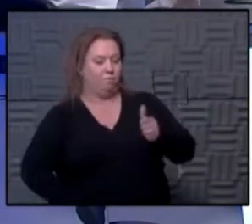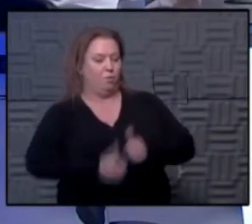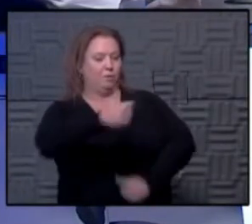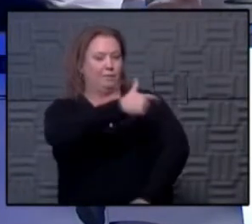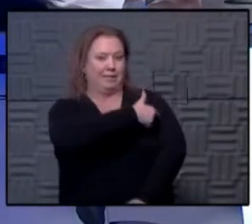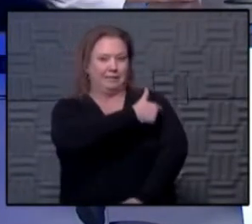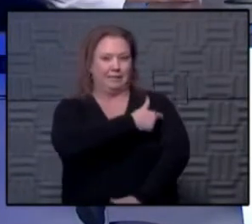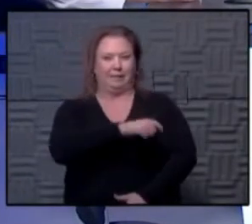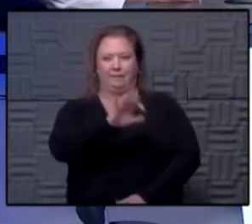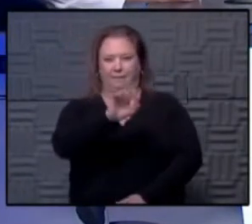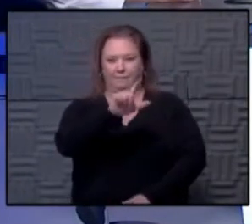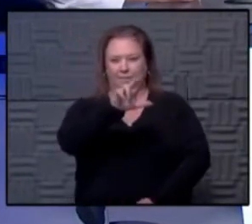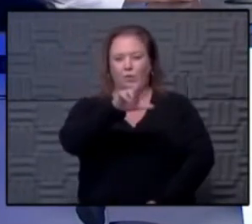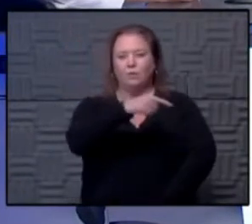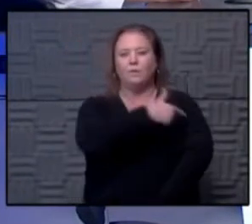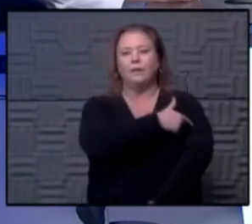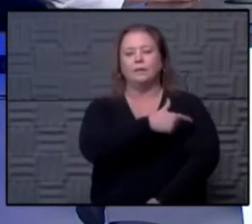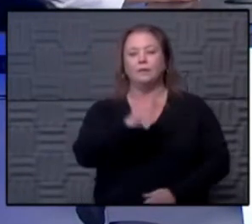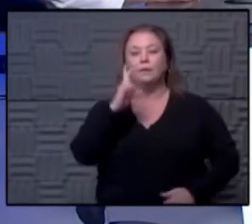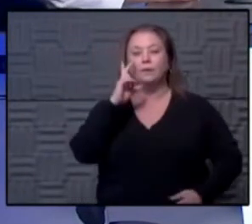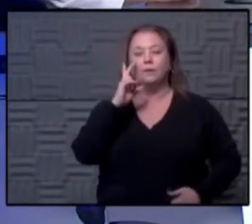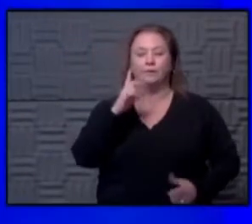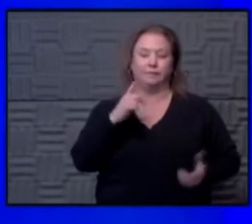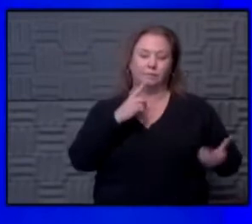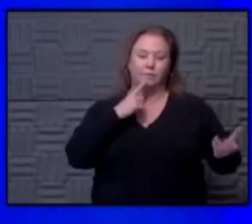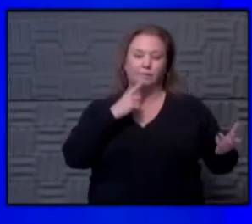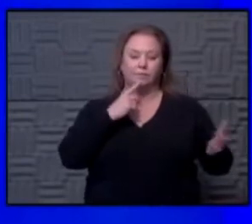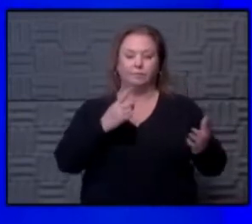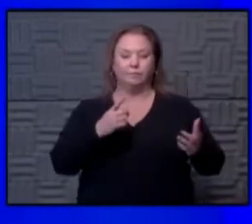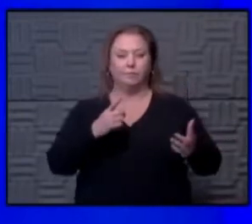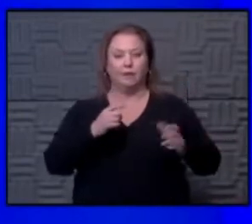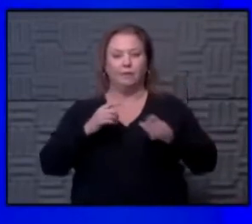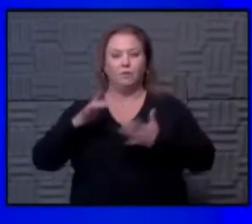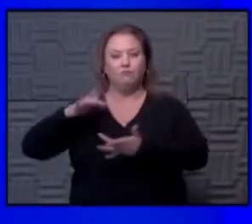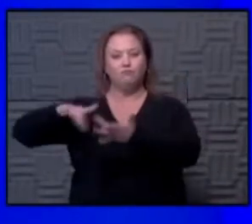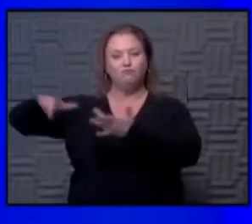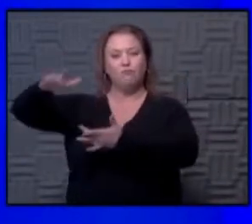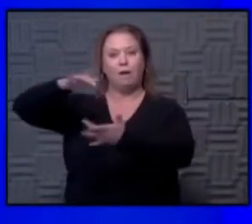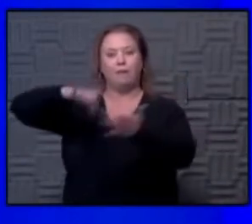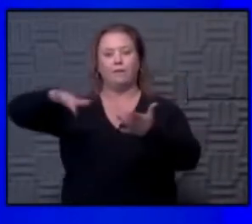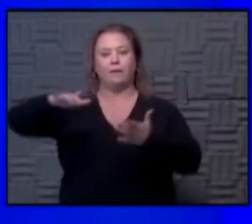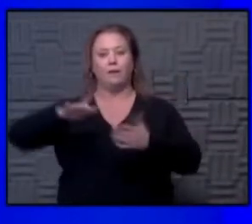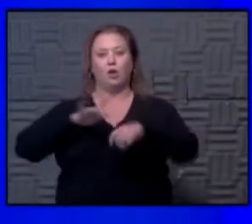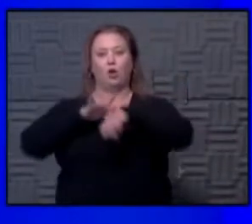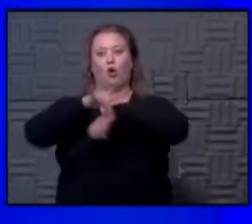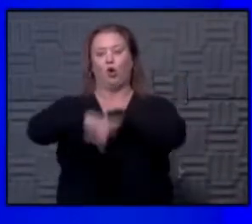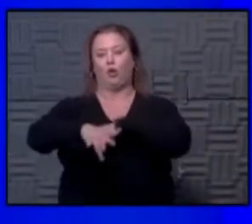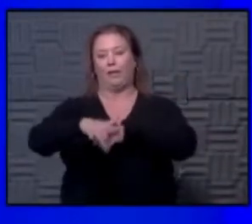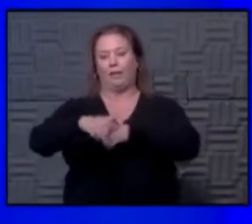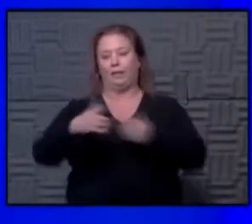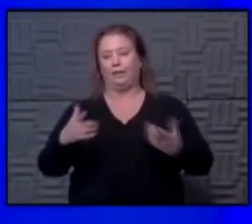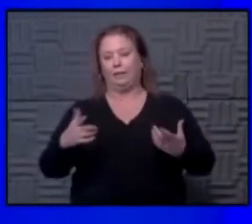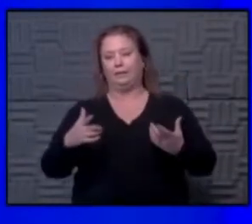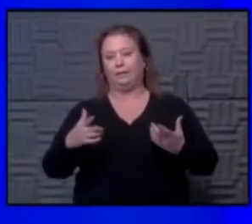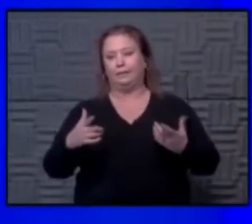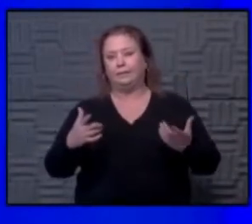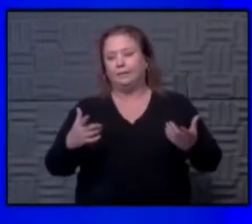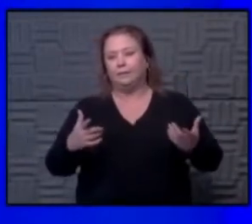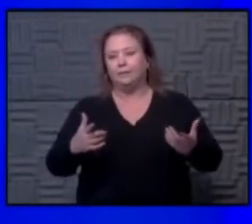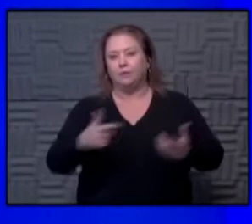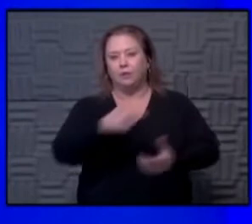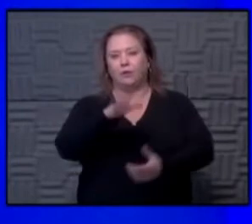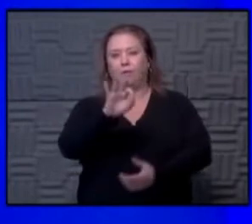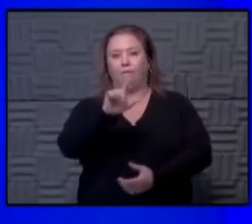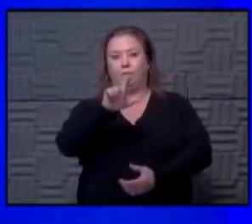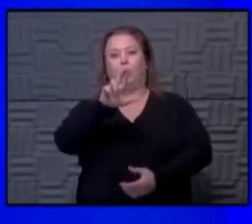like things like influenza vaccine. We say, if you're traveling and it's early in the season, you maybe want to get your